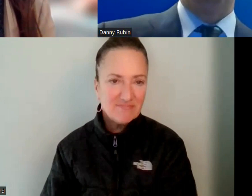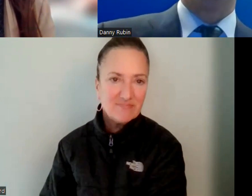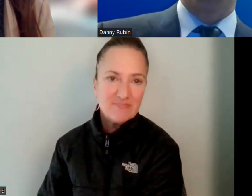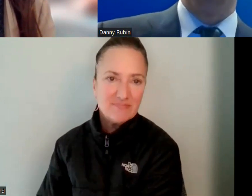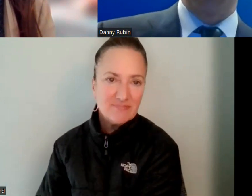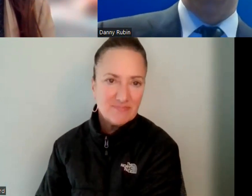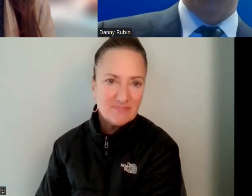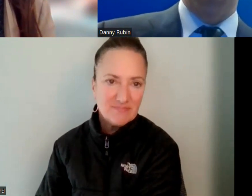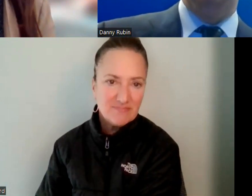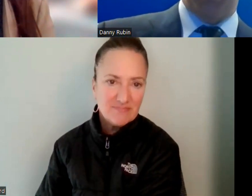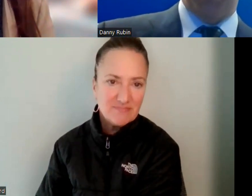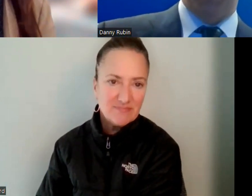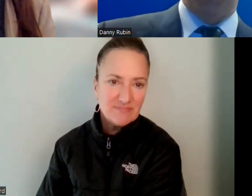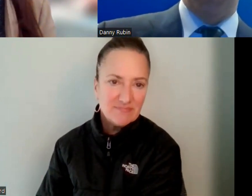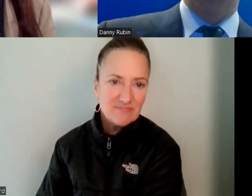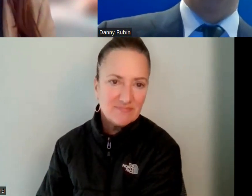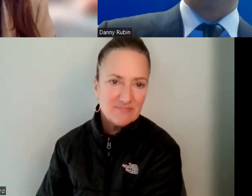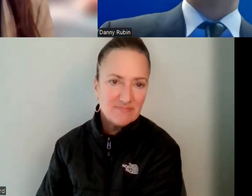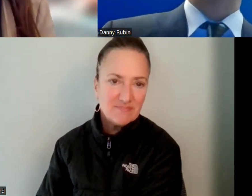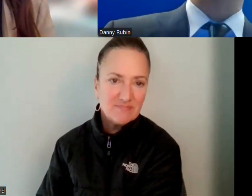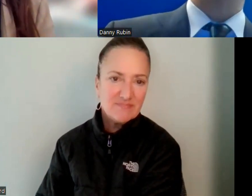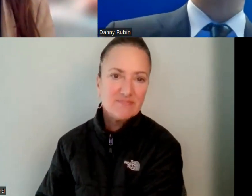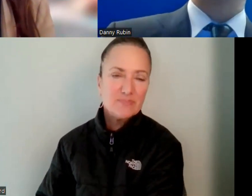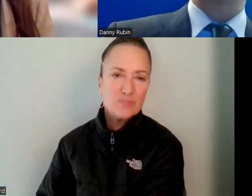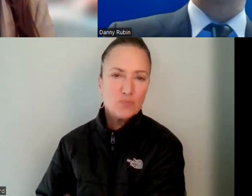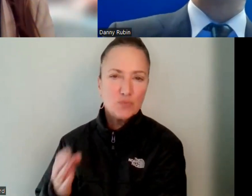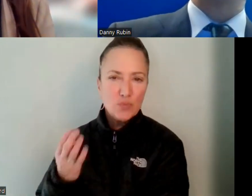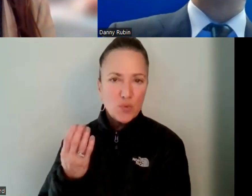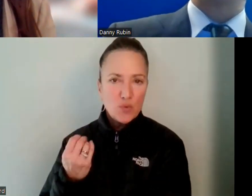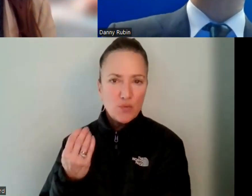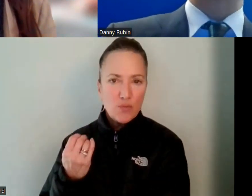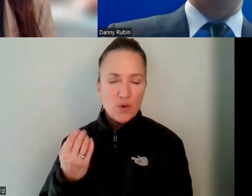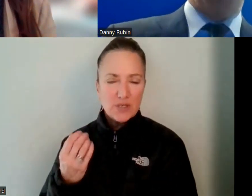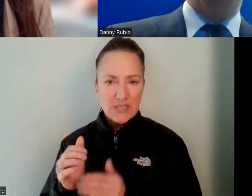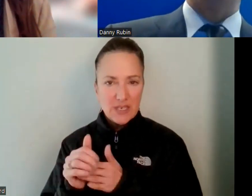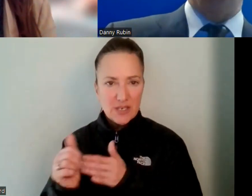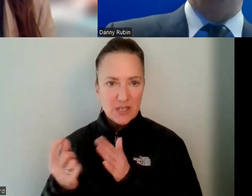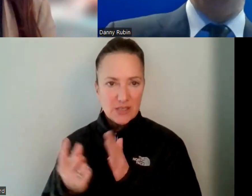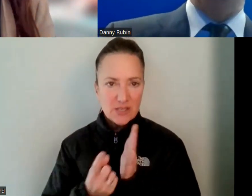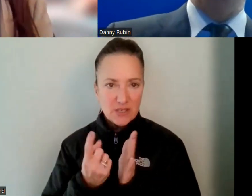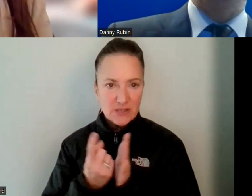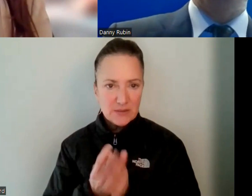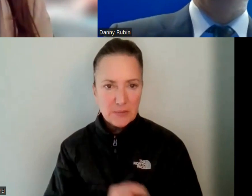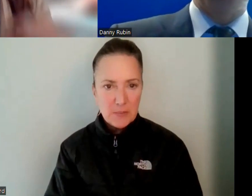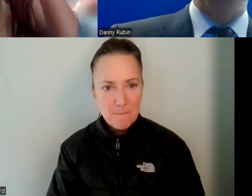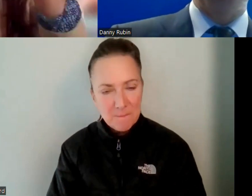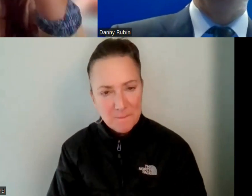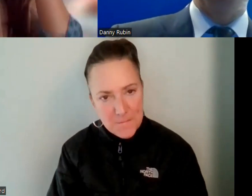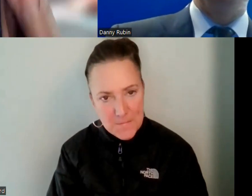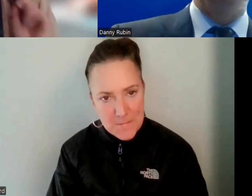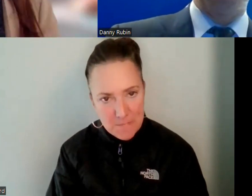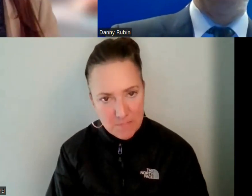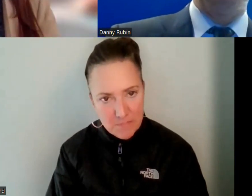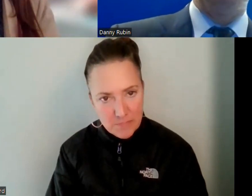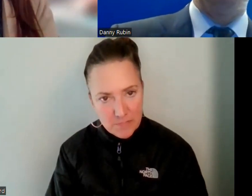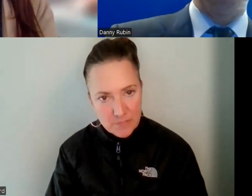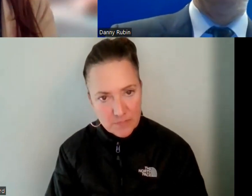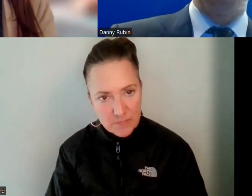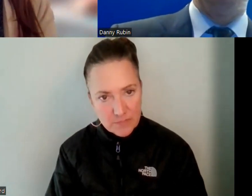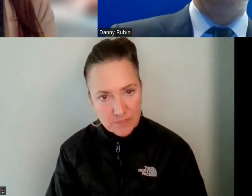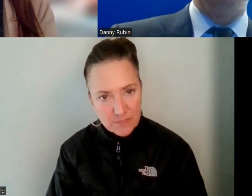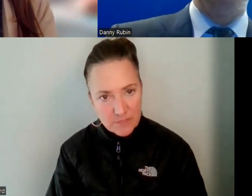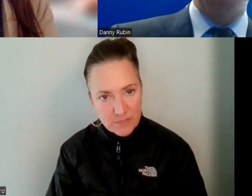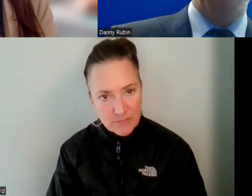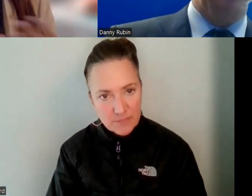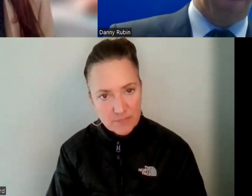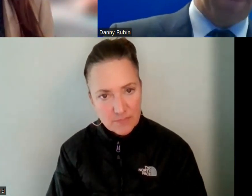there it was $14 an $14 hour. an hour. And what's the And like if I'm sorry, go ahead, finish your thought. yeah. So while I was working at